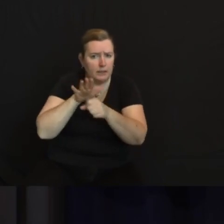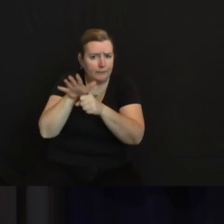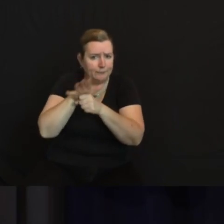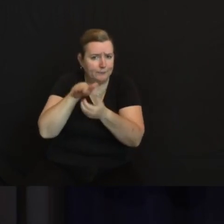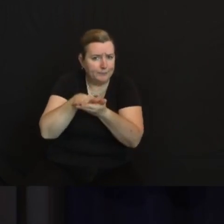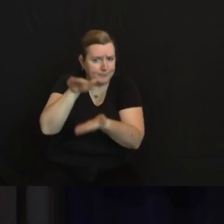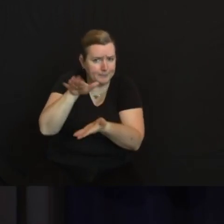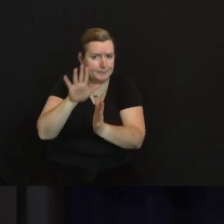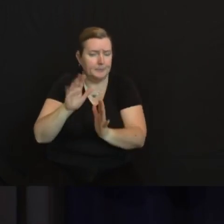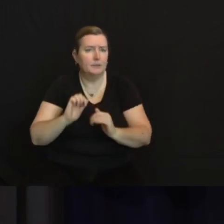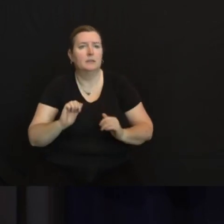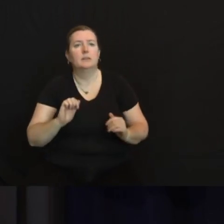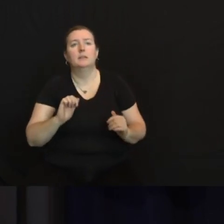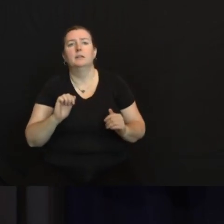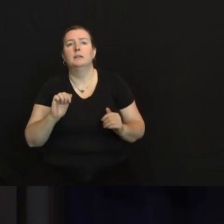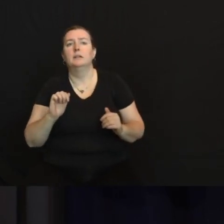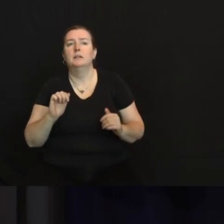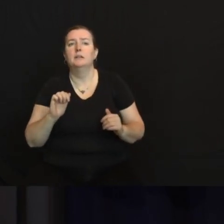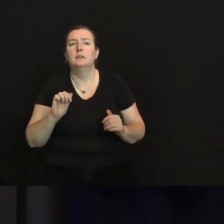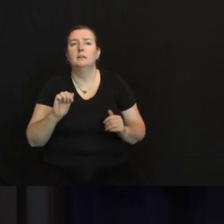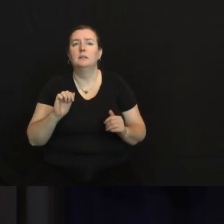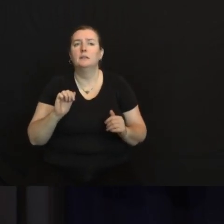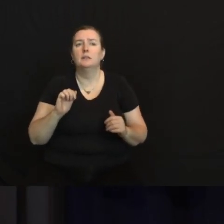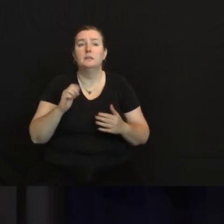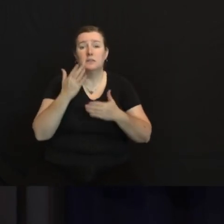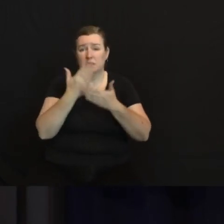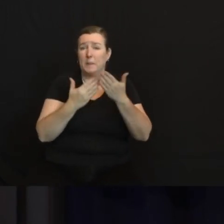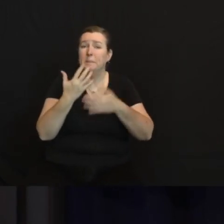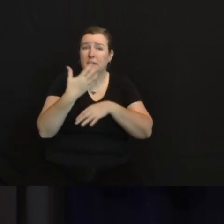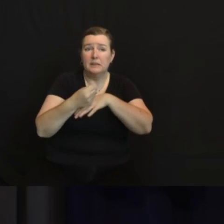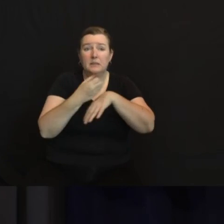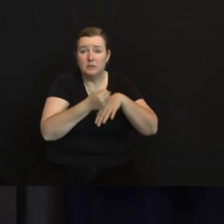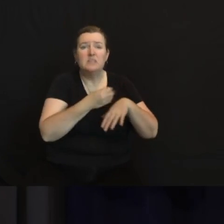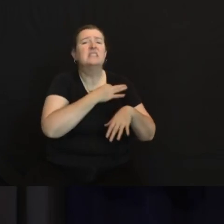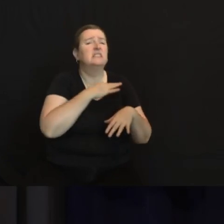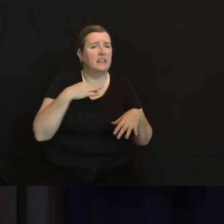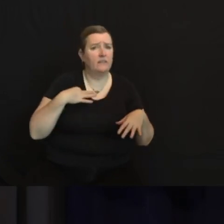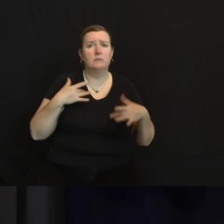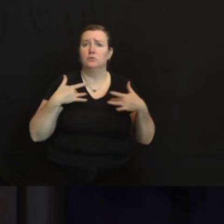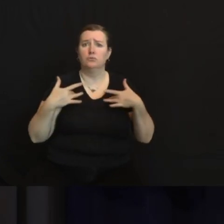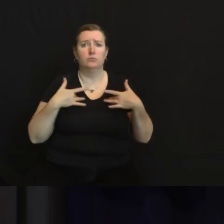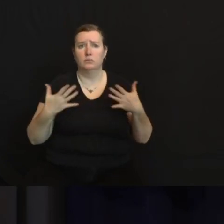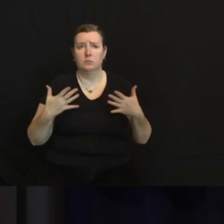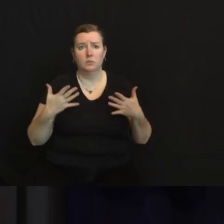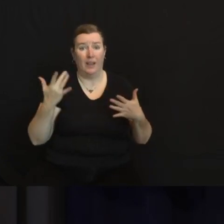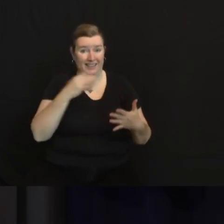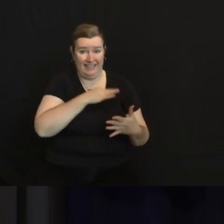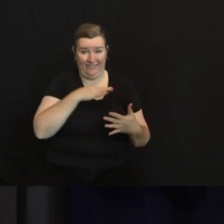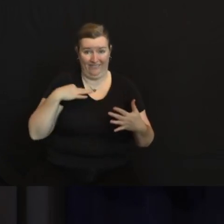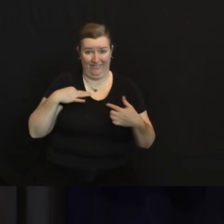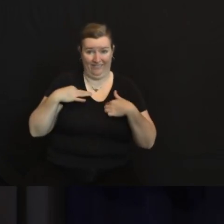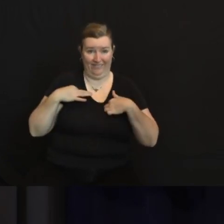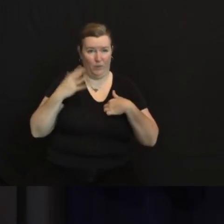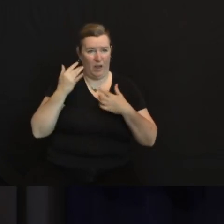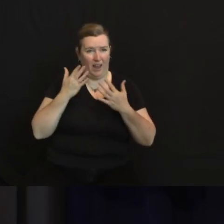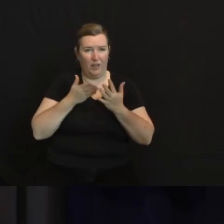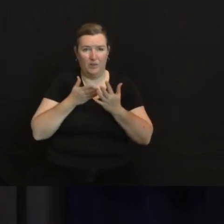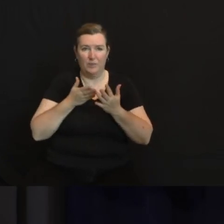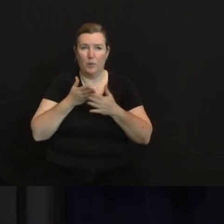my anticipation is that our biggest struggle will be staffing as we experience community